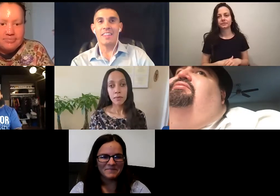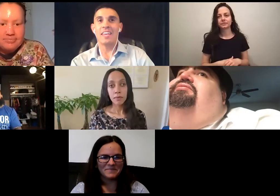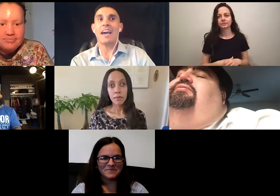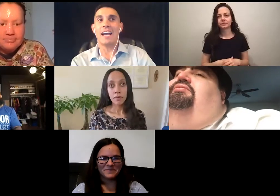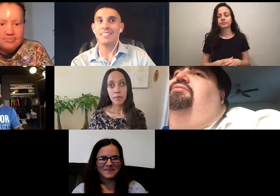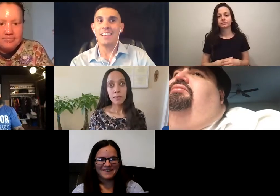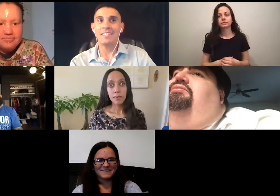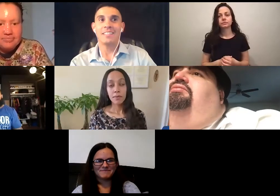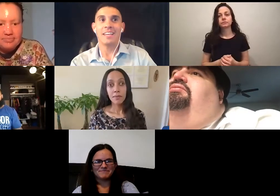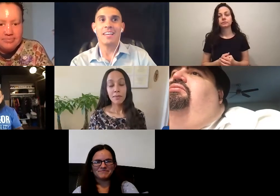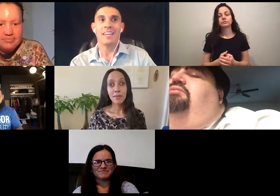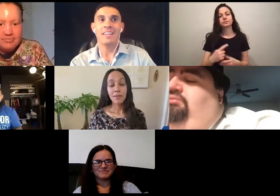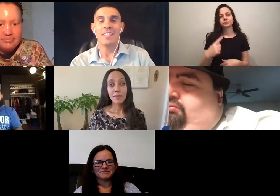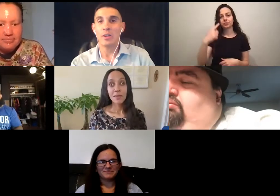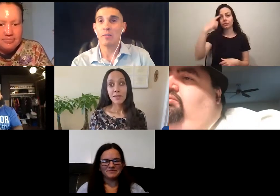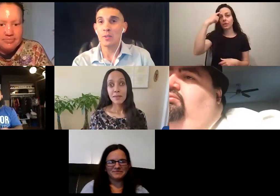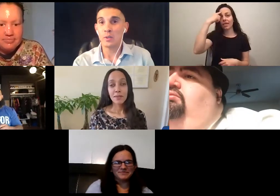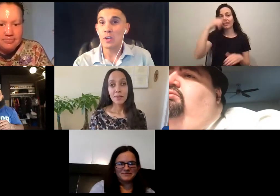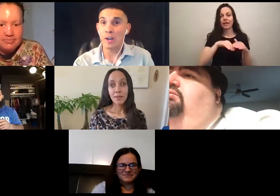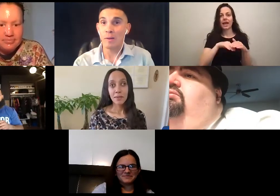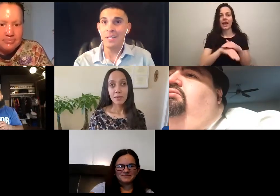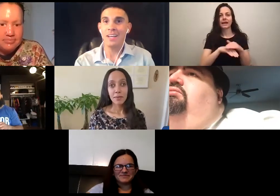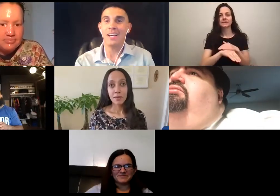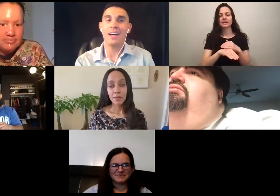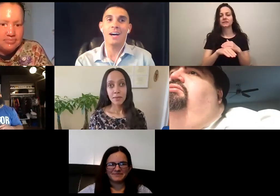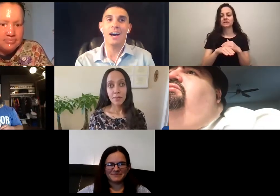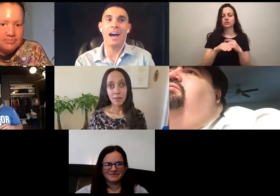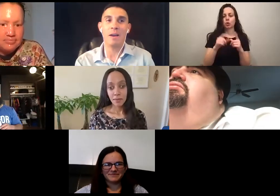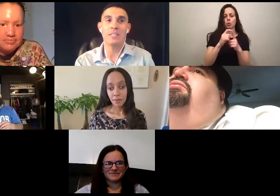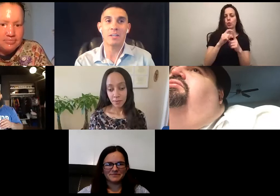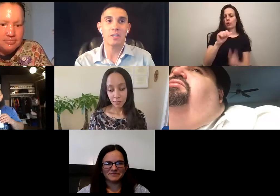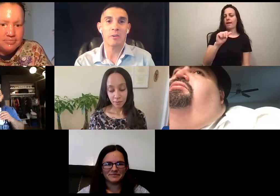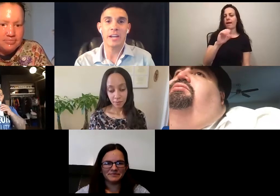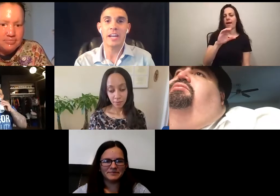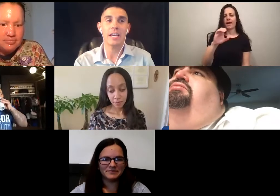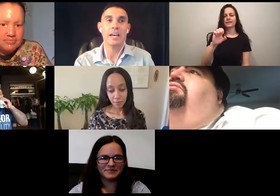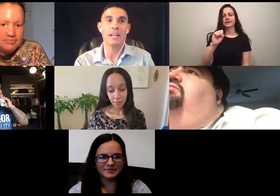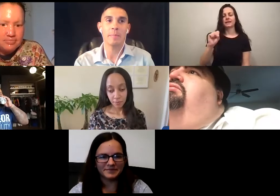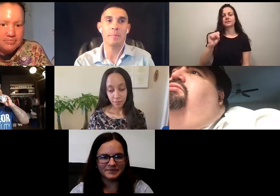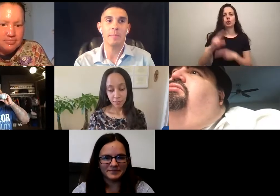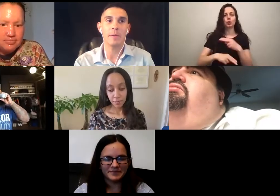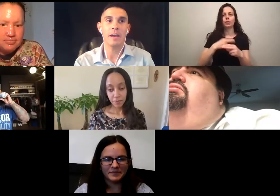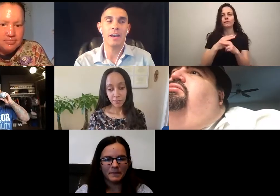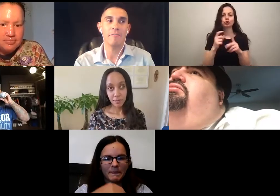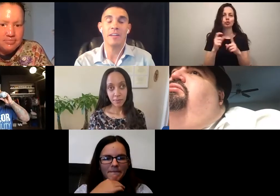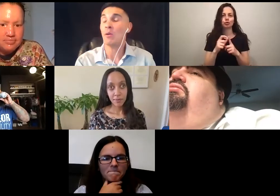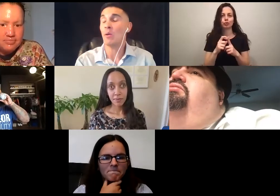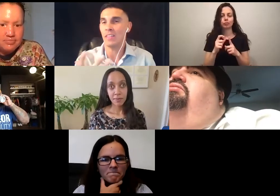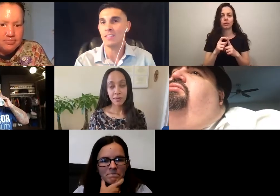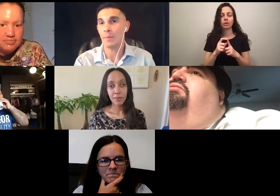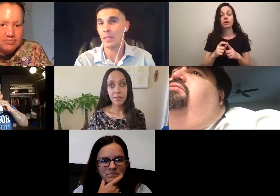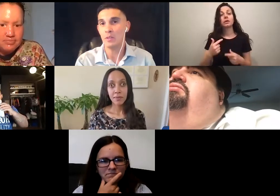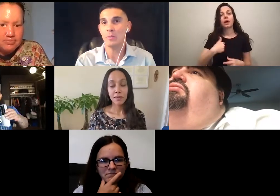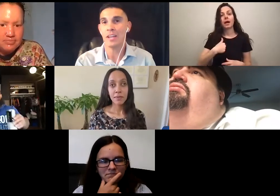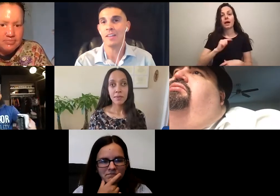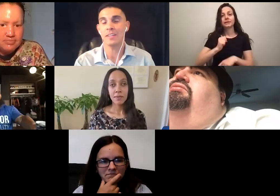I think access is a universal term. I was actually creating a video on